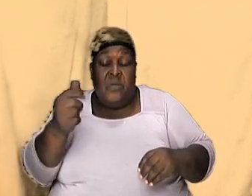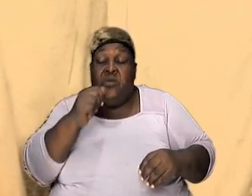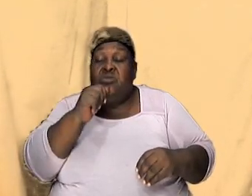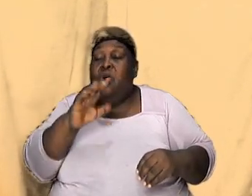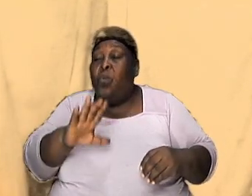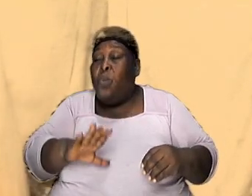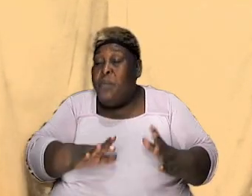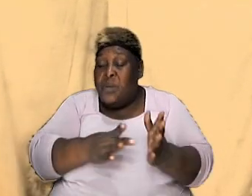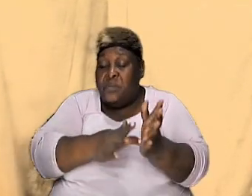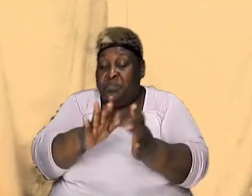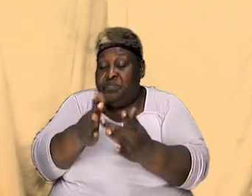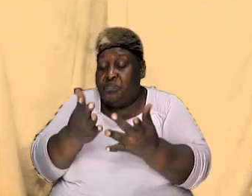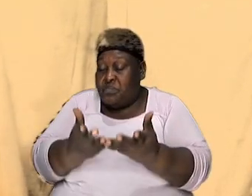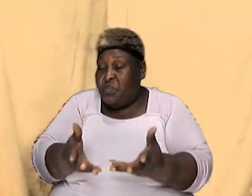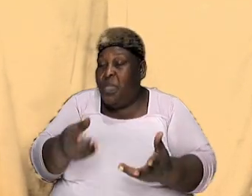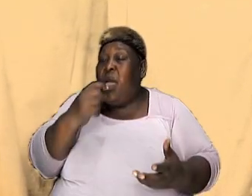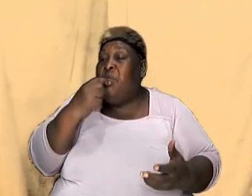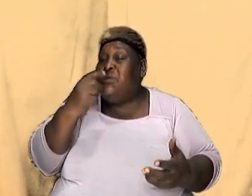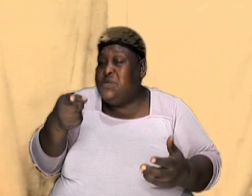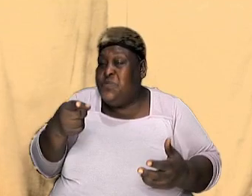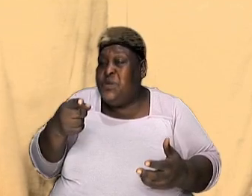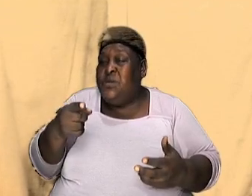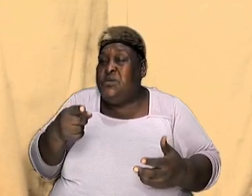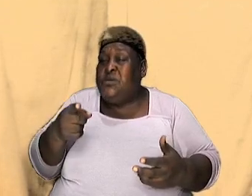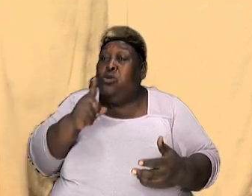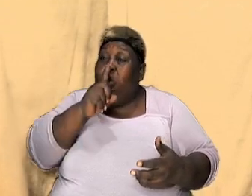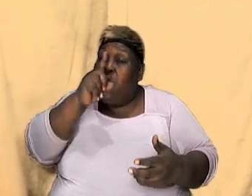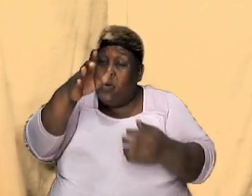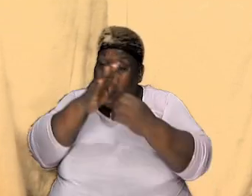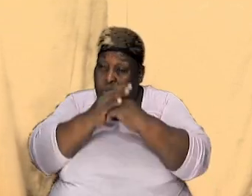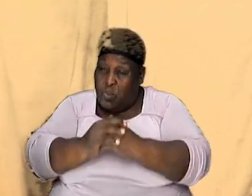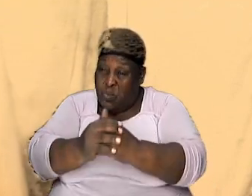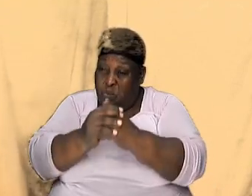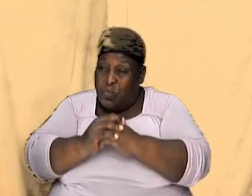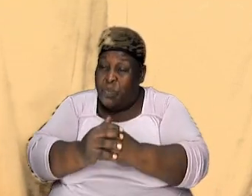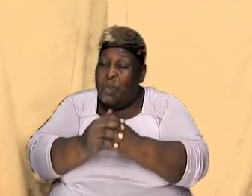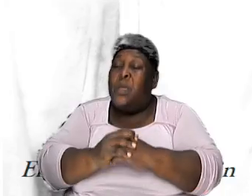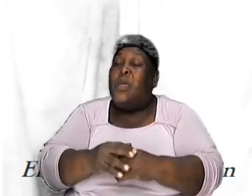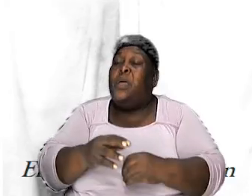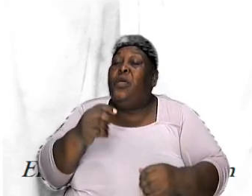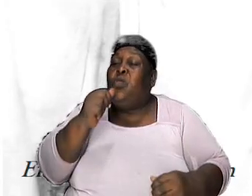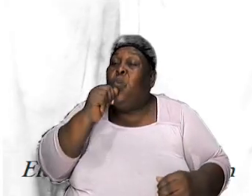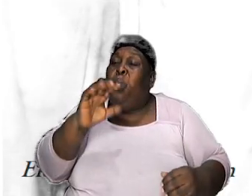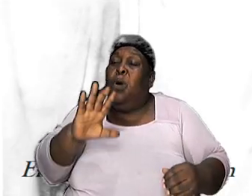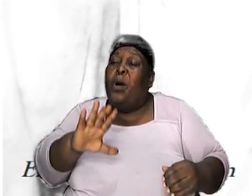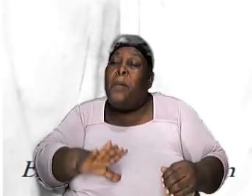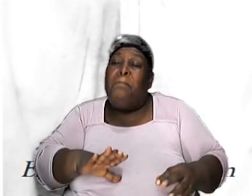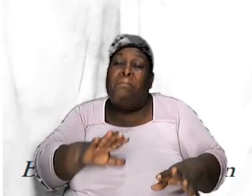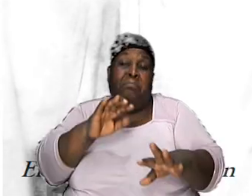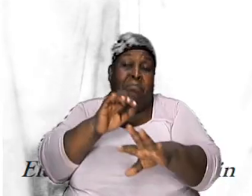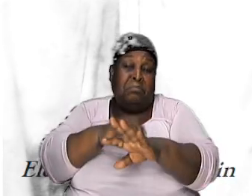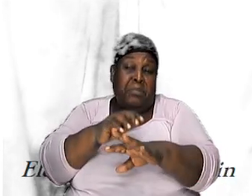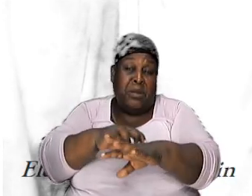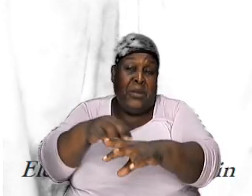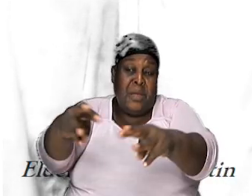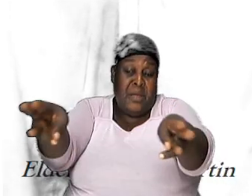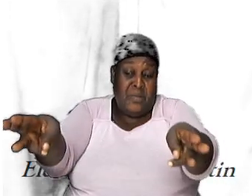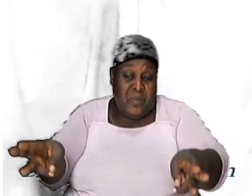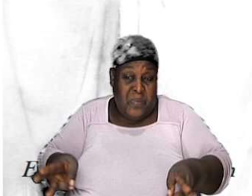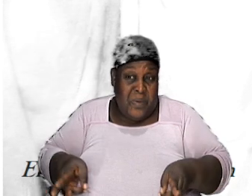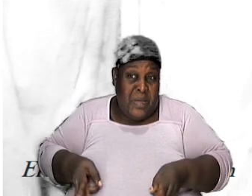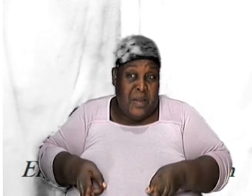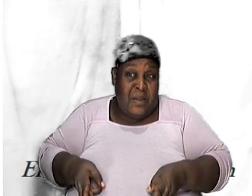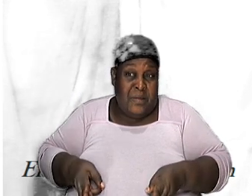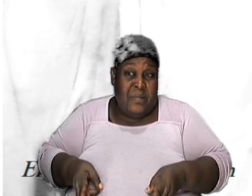Bible speaks about, that true worship, that woman at the well. Praise God. And let us move to